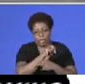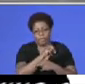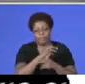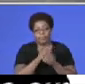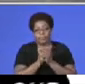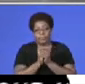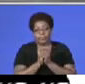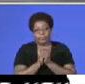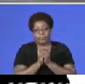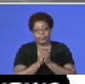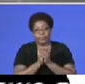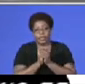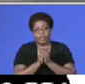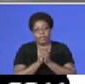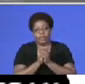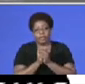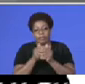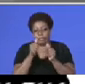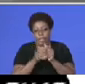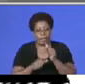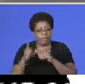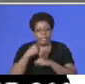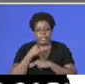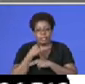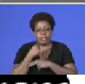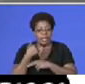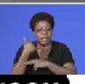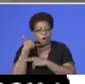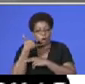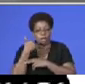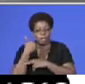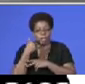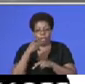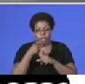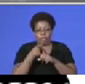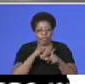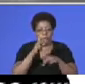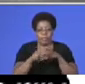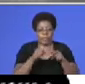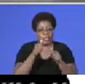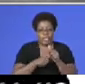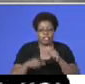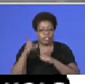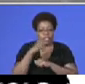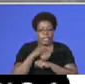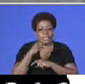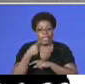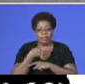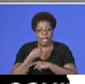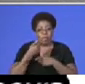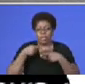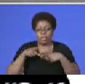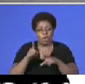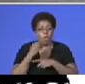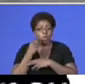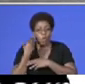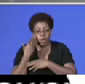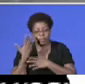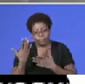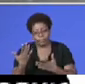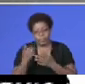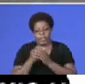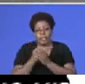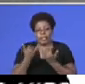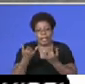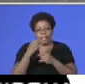I get calls from people every day telling me that they want to go home. In this COVID environment, we have to be very careful about how